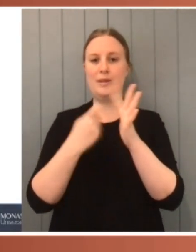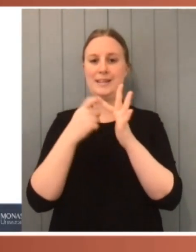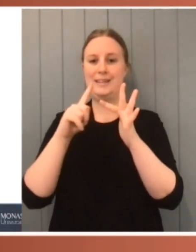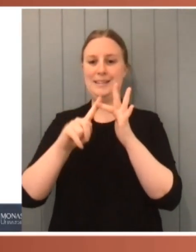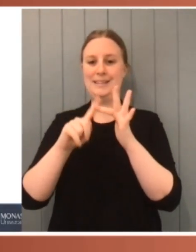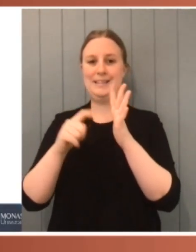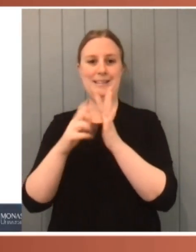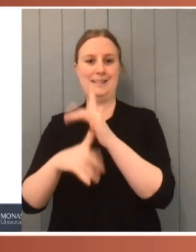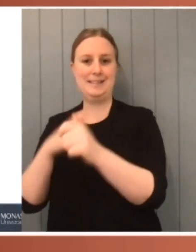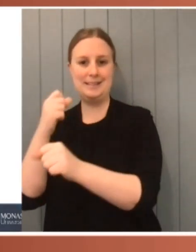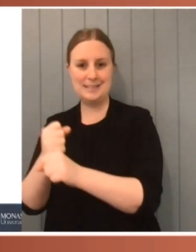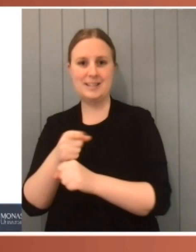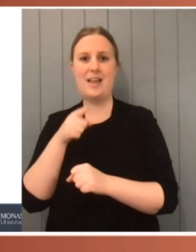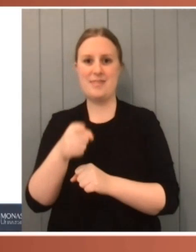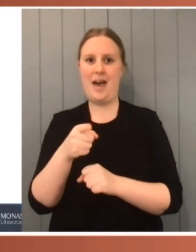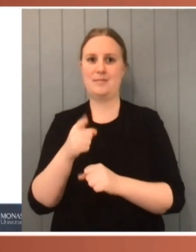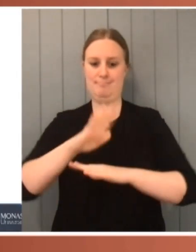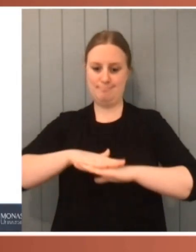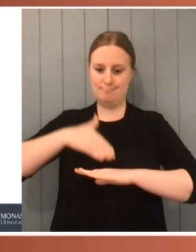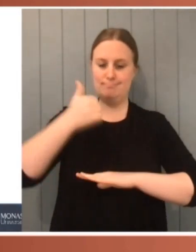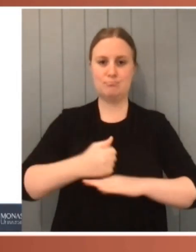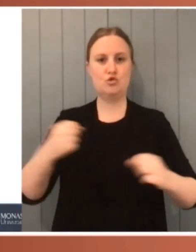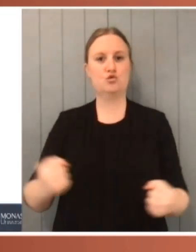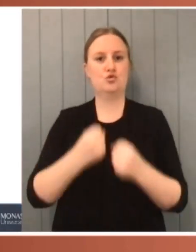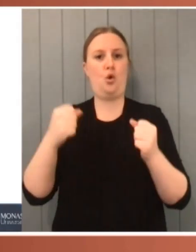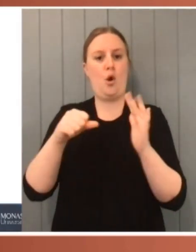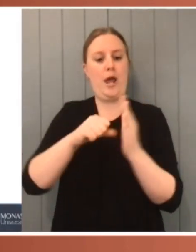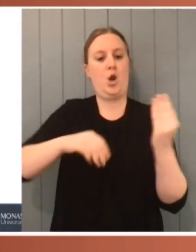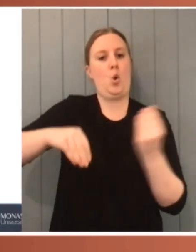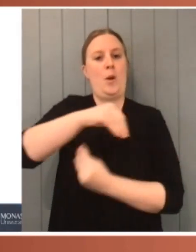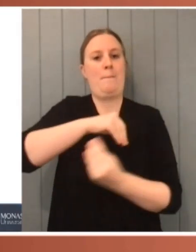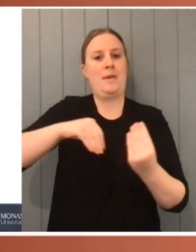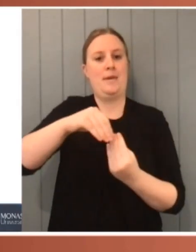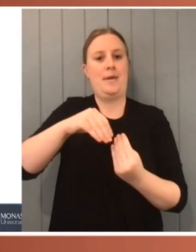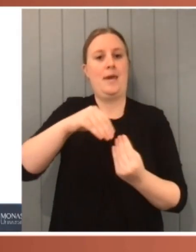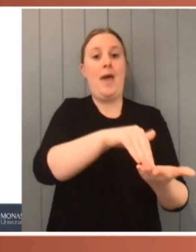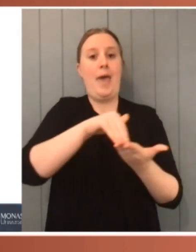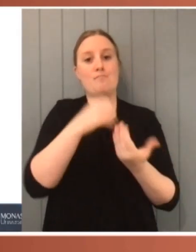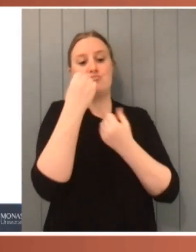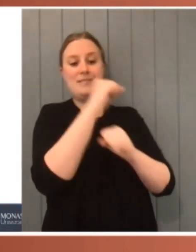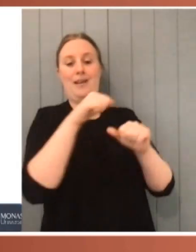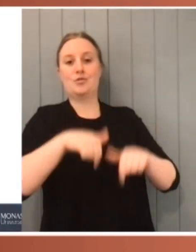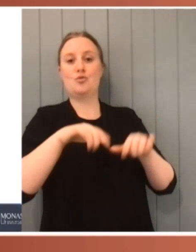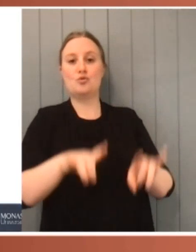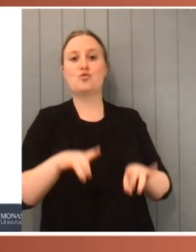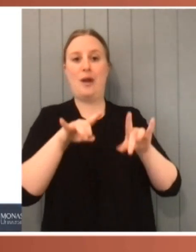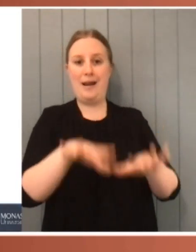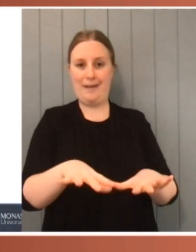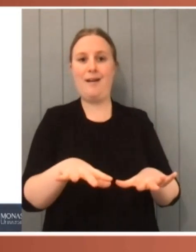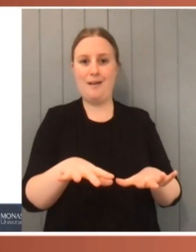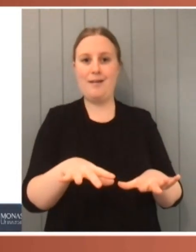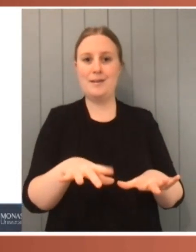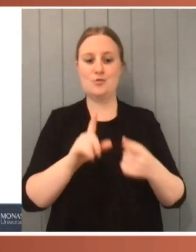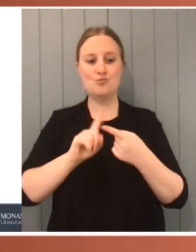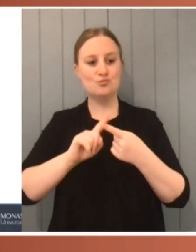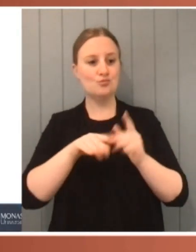robust economy that has helped to insulate the nation from the drastic austerity measures and severe erosion of